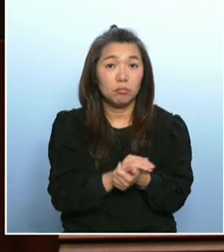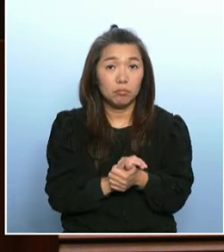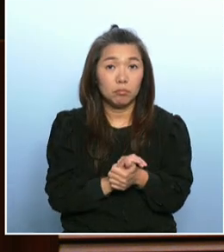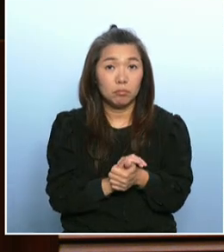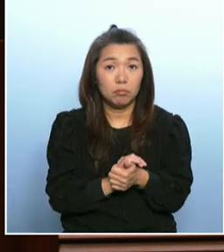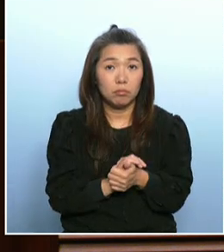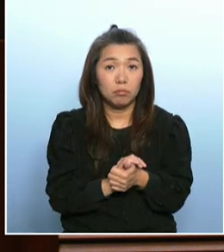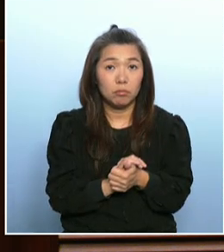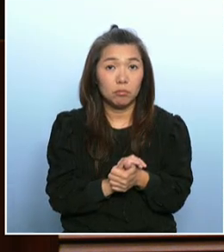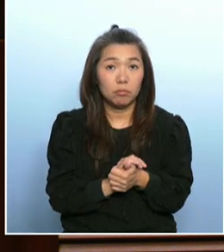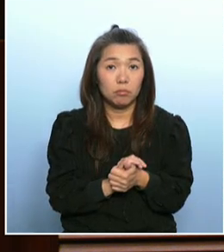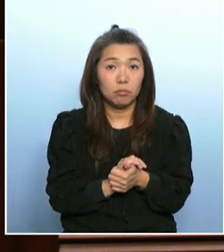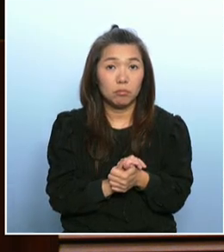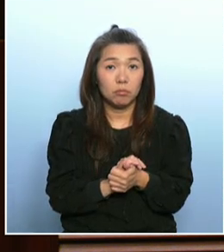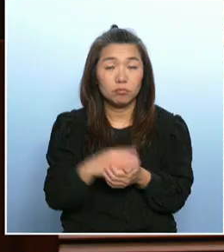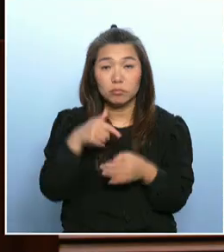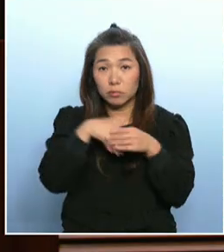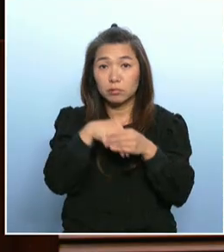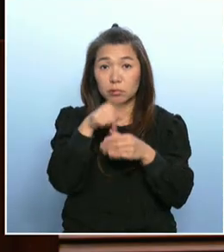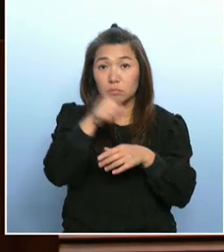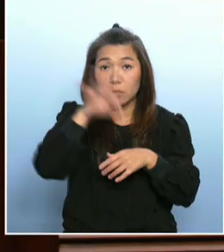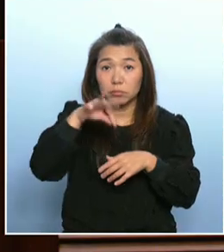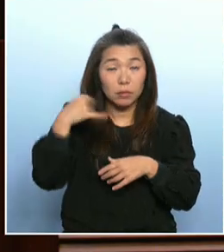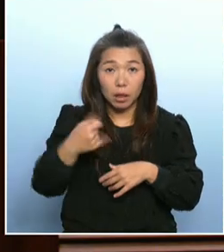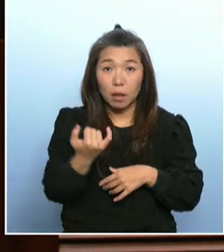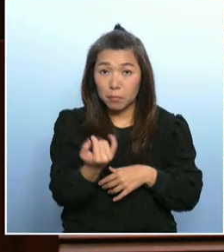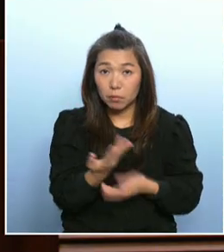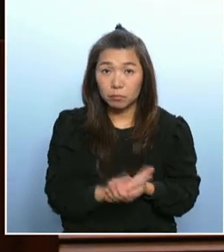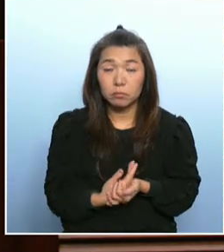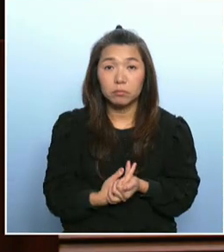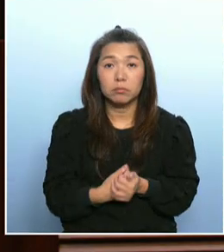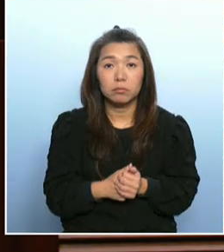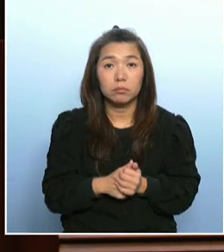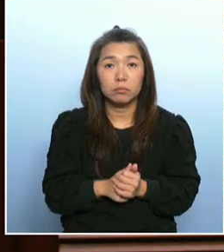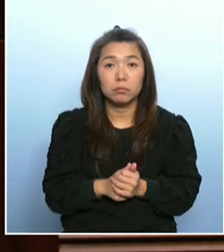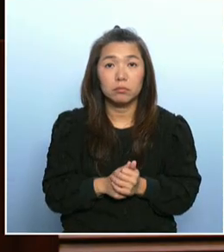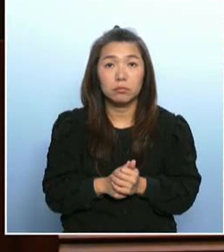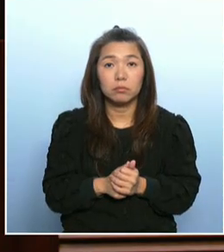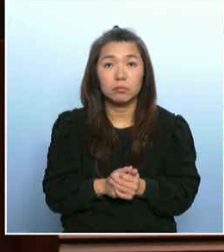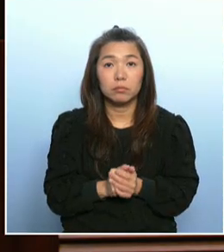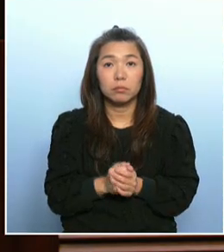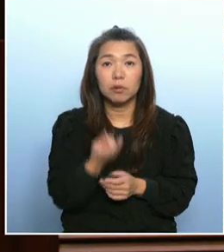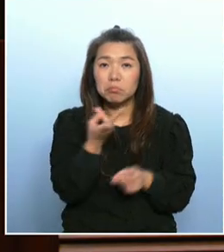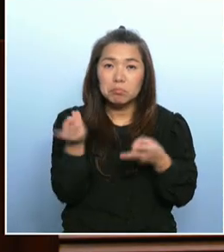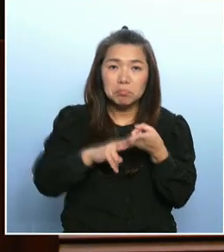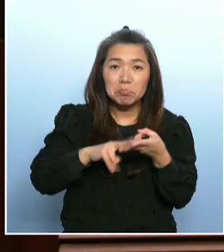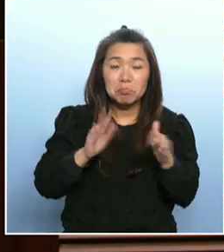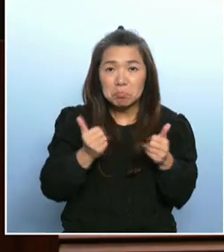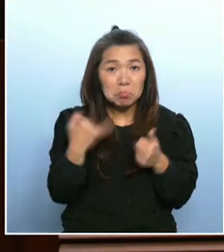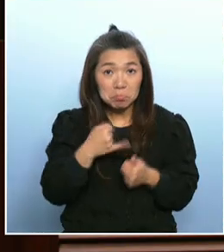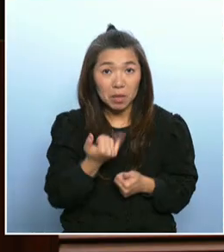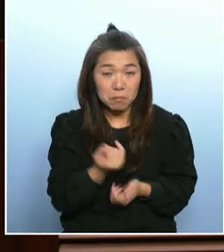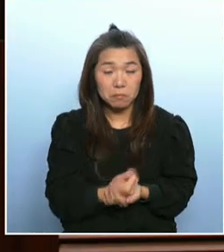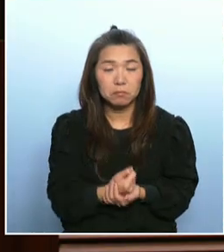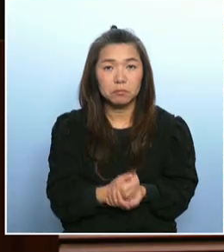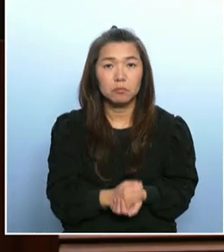is $3,000 per month. Are CSSA household eligible for such living allowance of